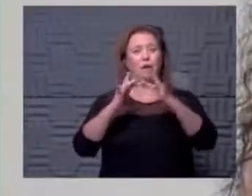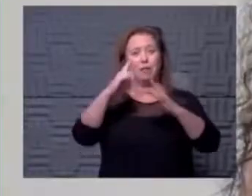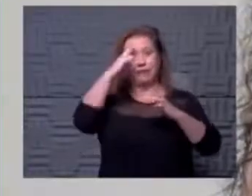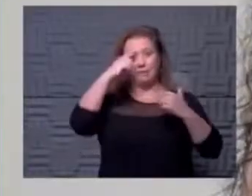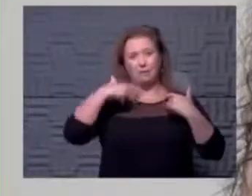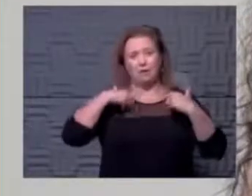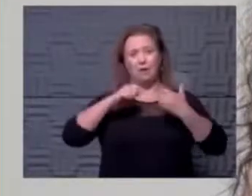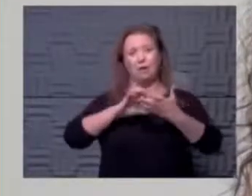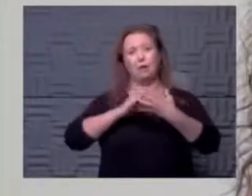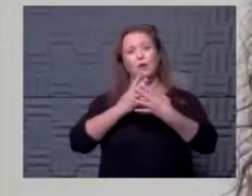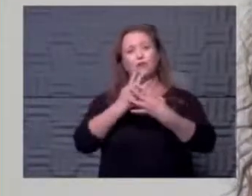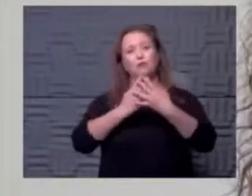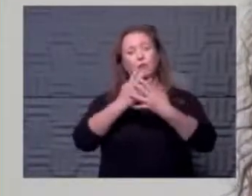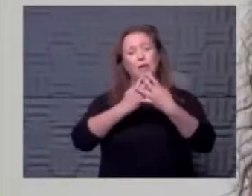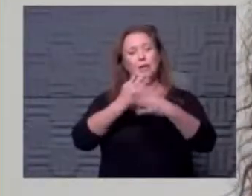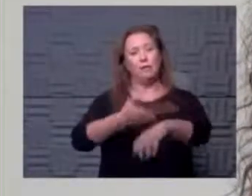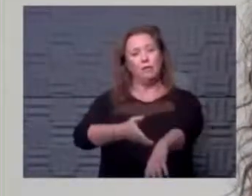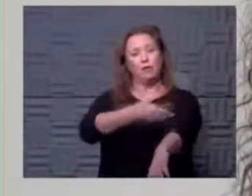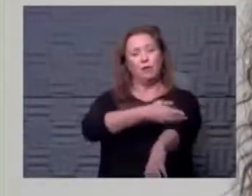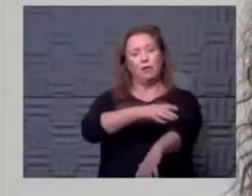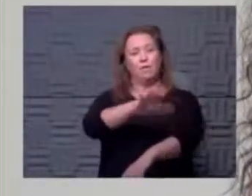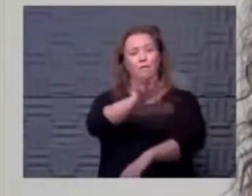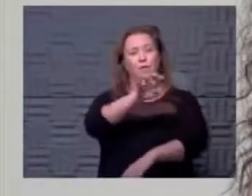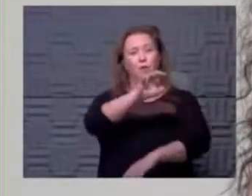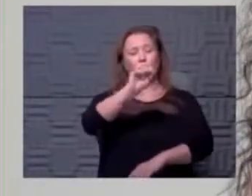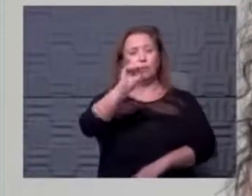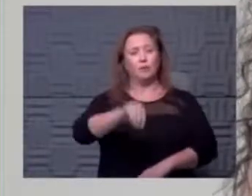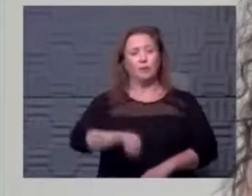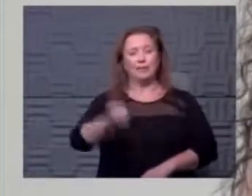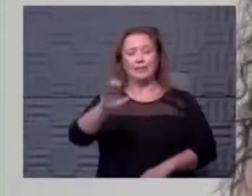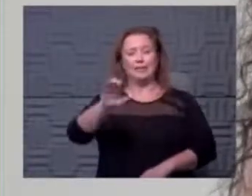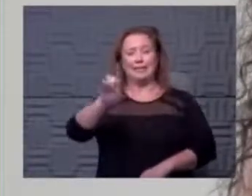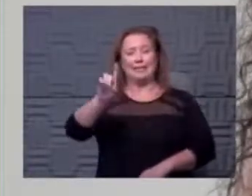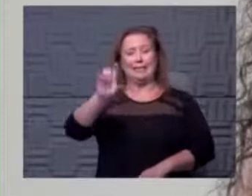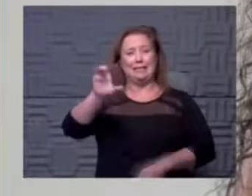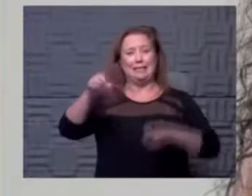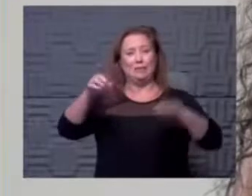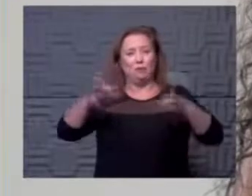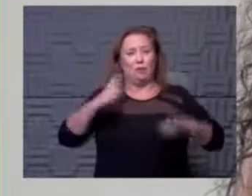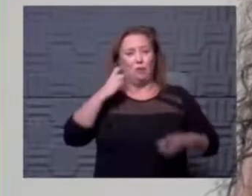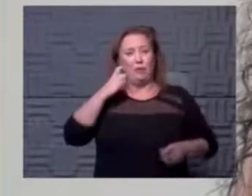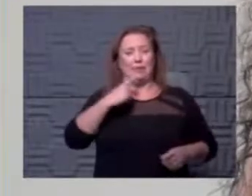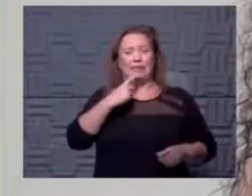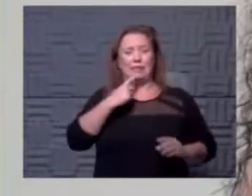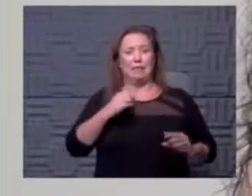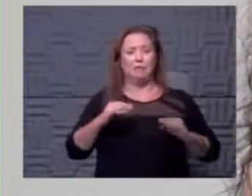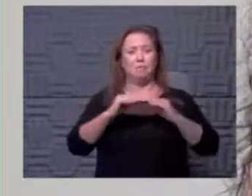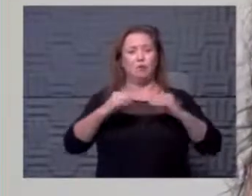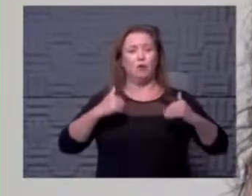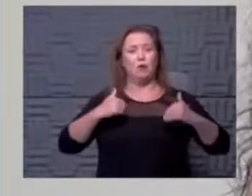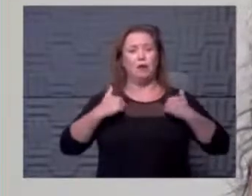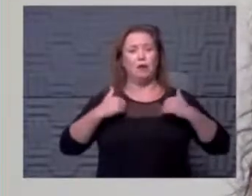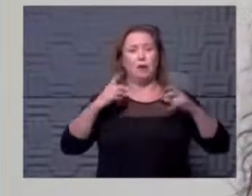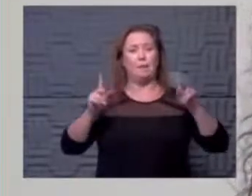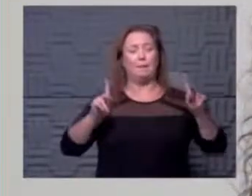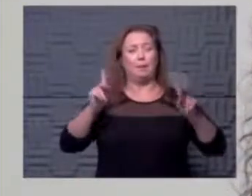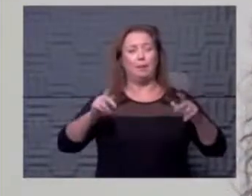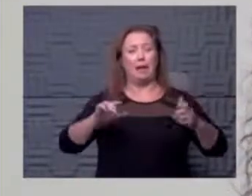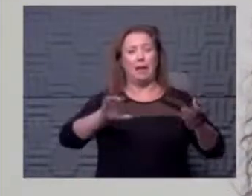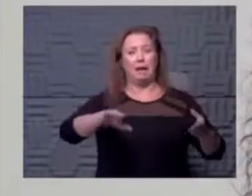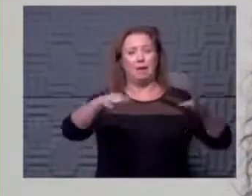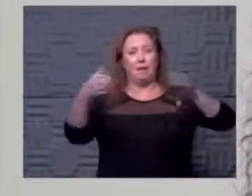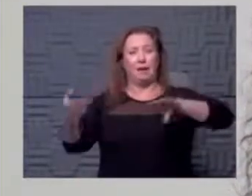have increased 400%, and CDC Director Robert Redfield recently stated that more young people have died